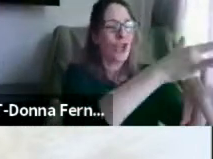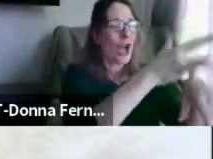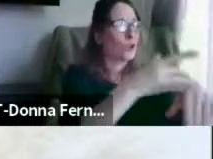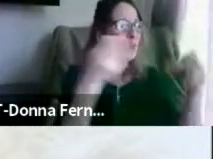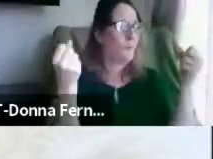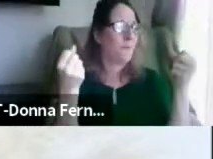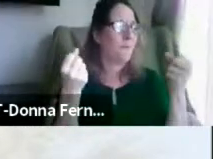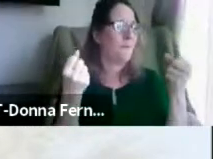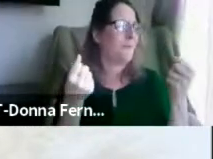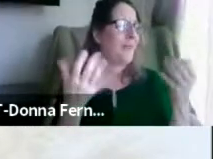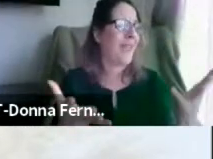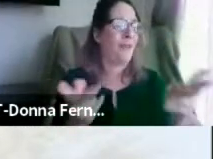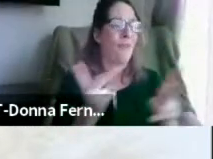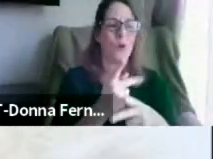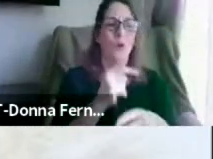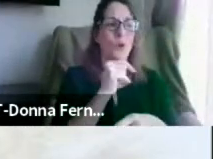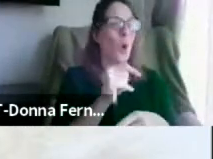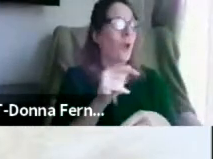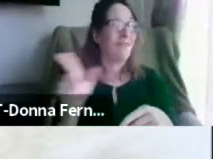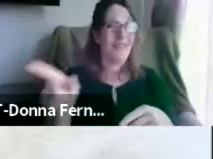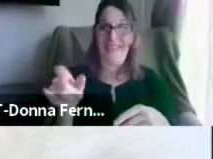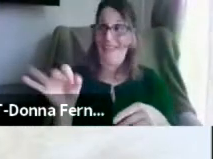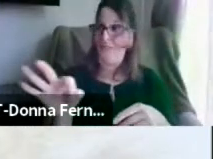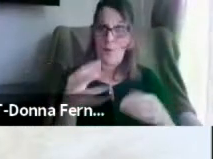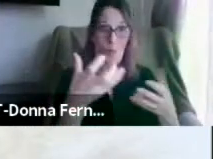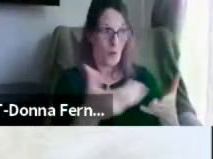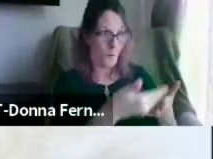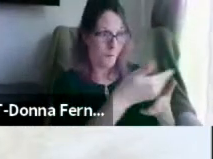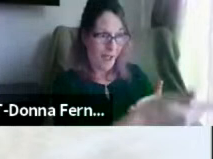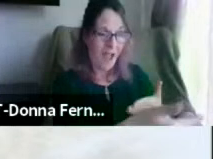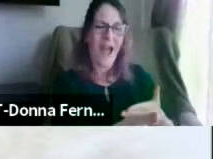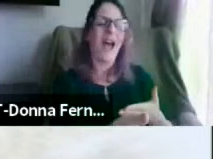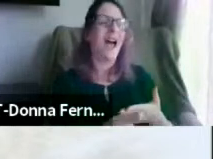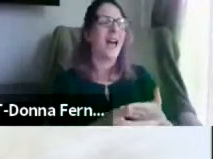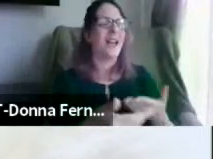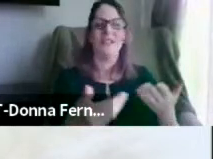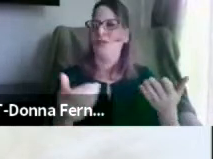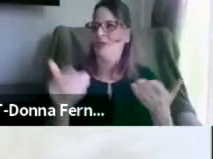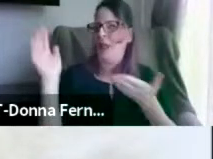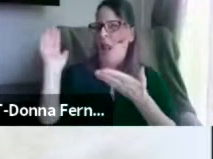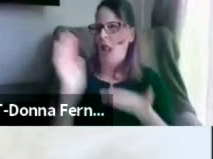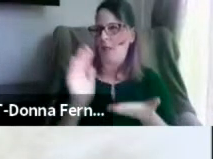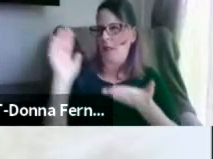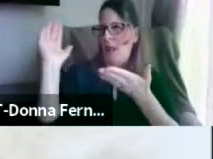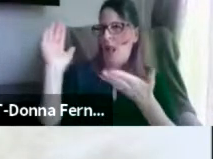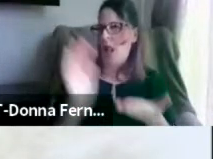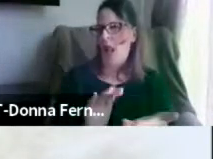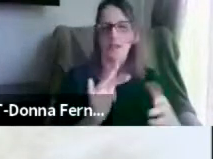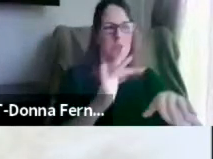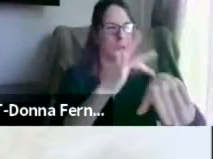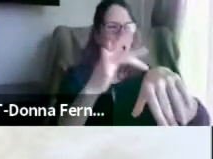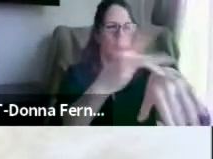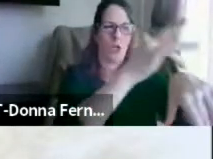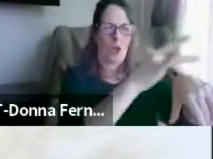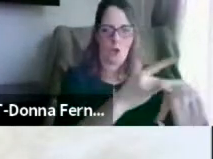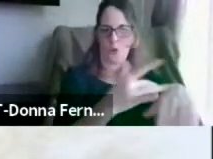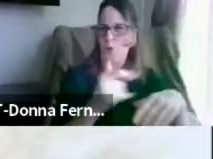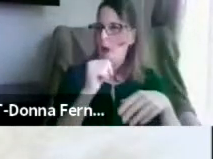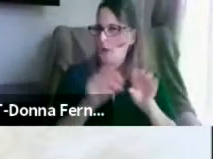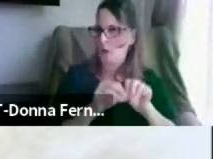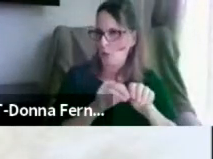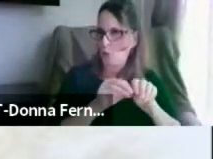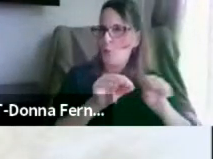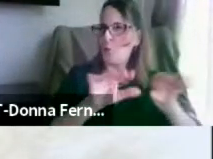That means don't touch things that you're not going to buy. Less manual contact reduces the risk of